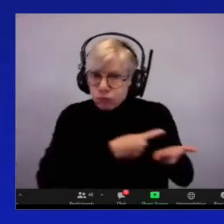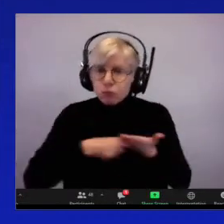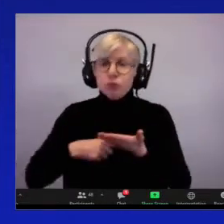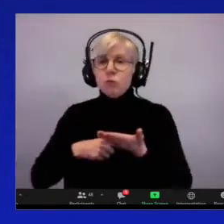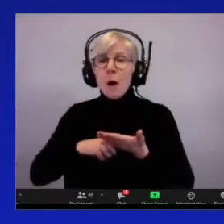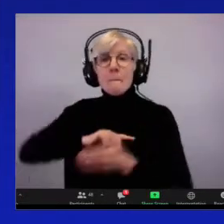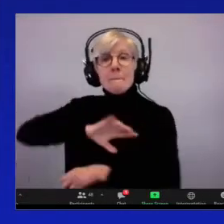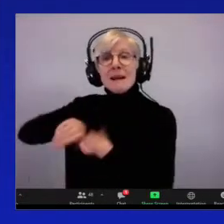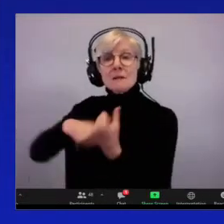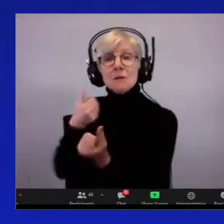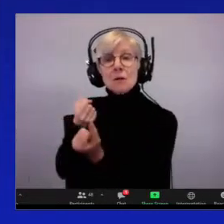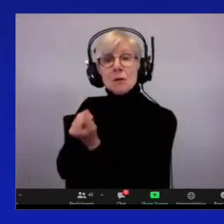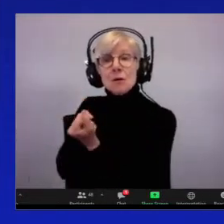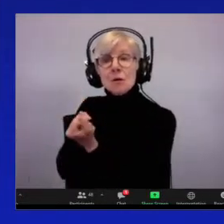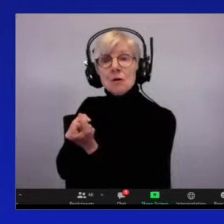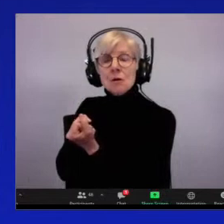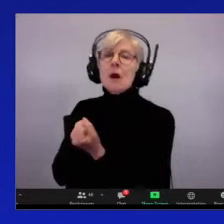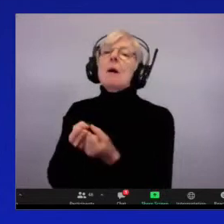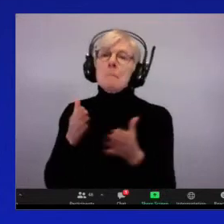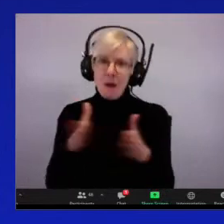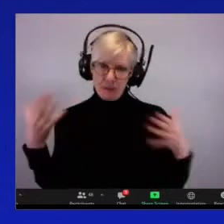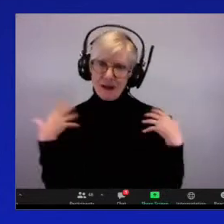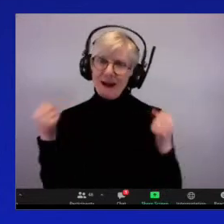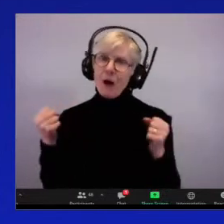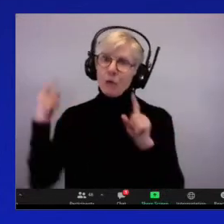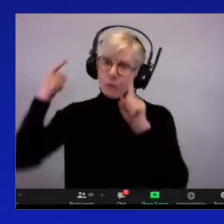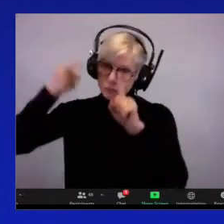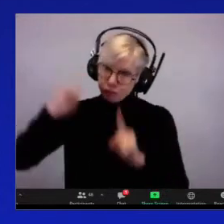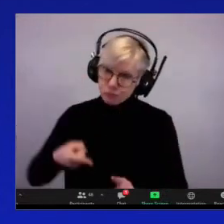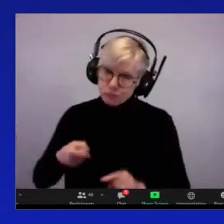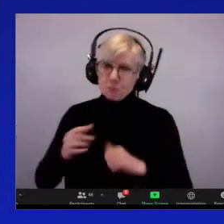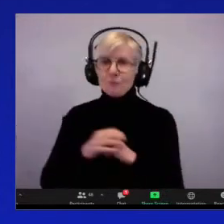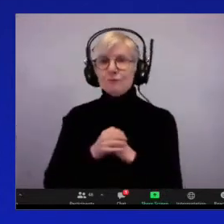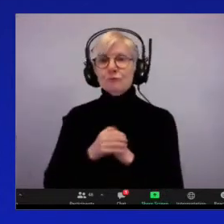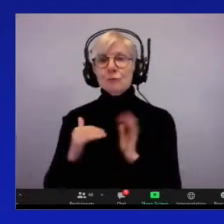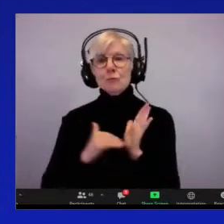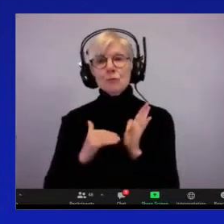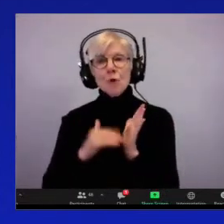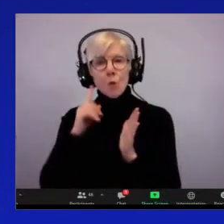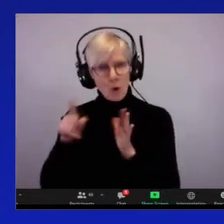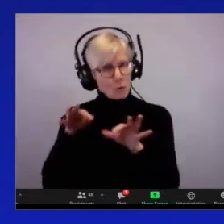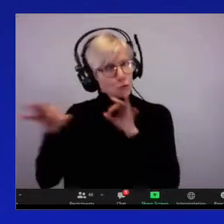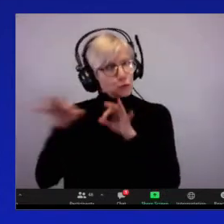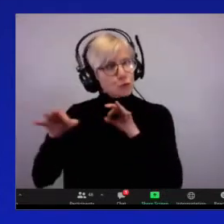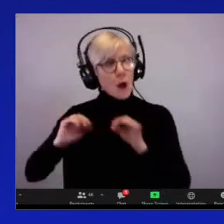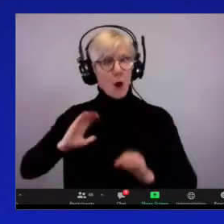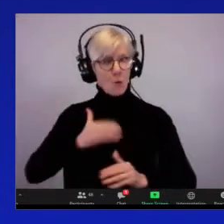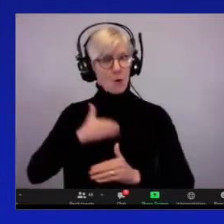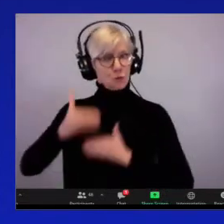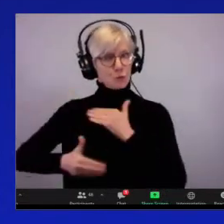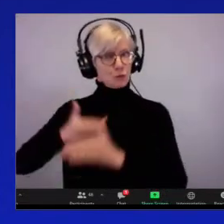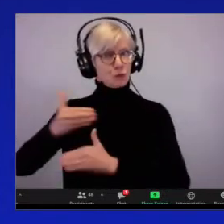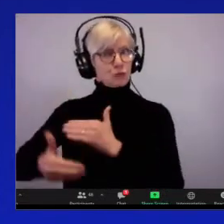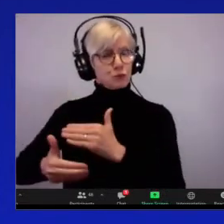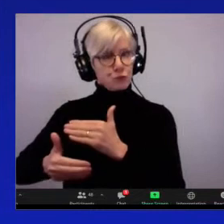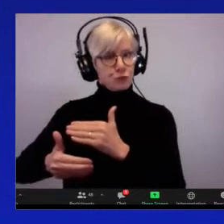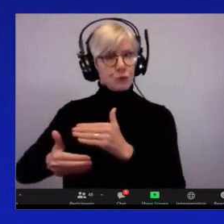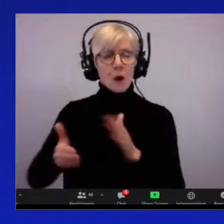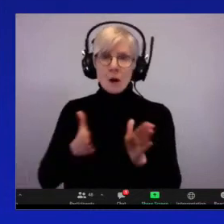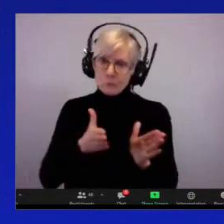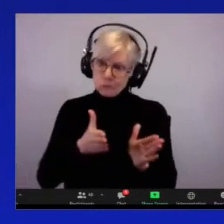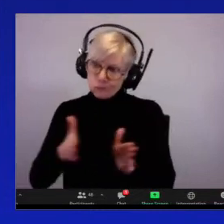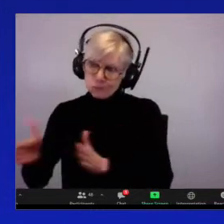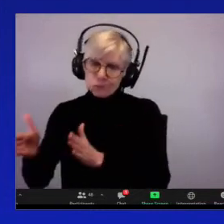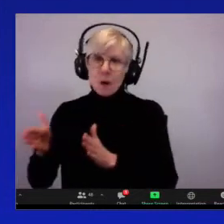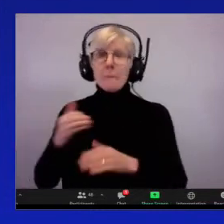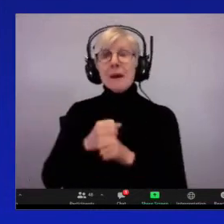health principles. Dr. Etches will be providing further details about our approach and plans to ensure that those who are